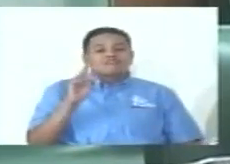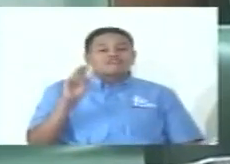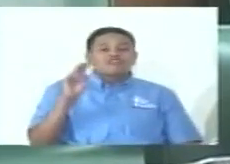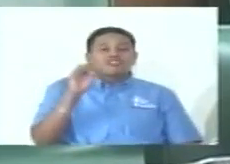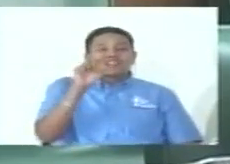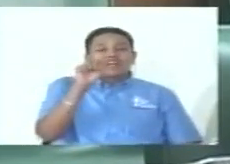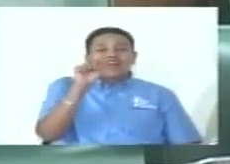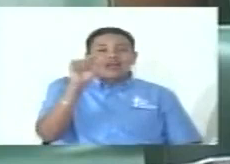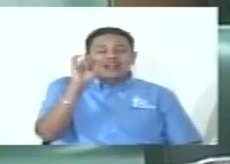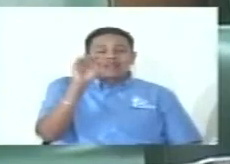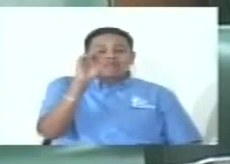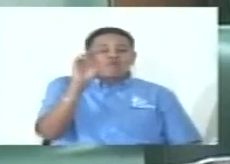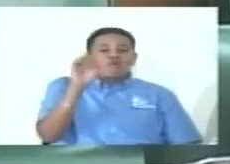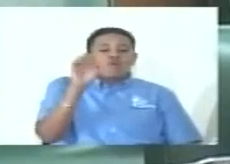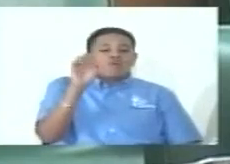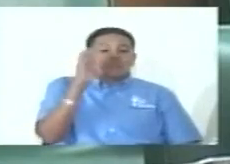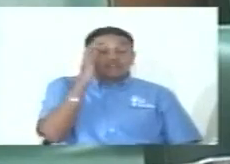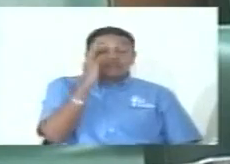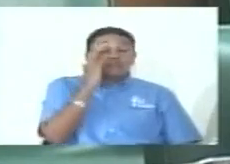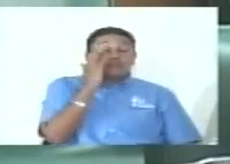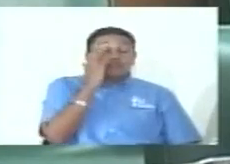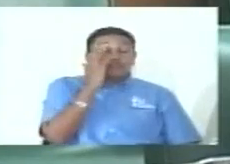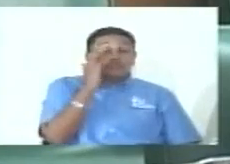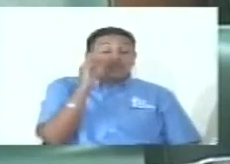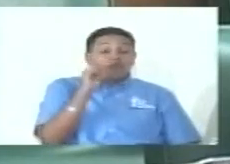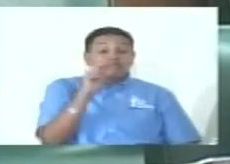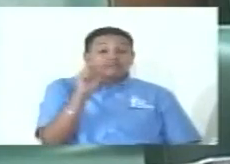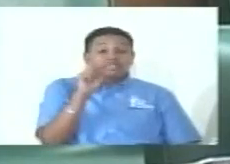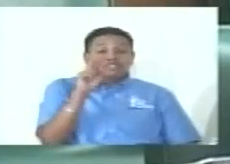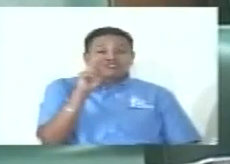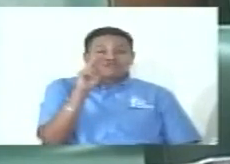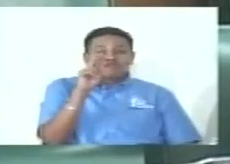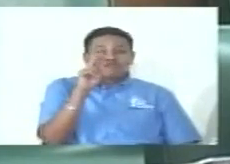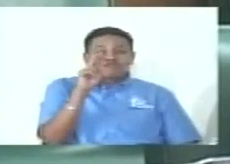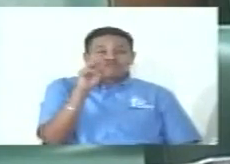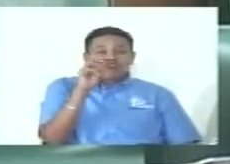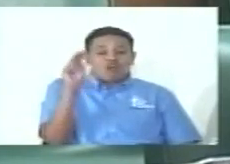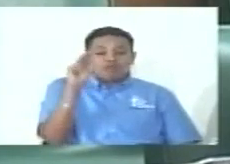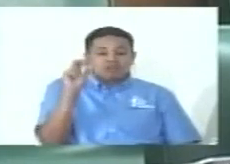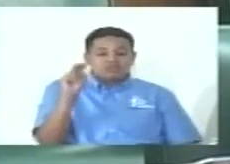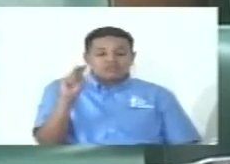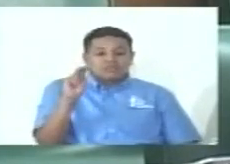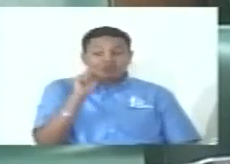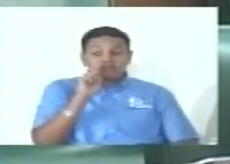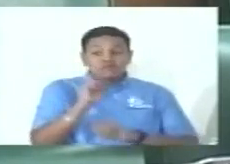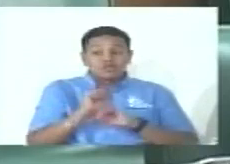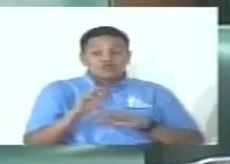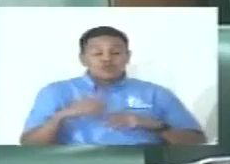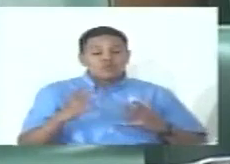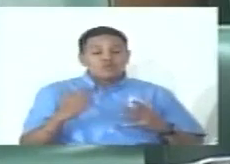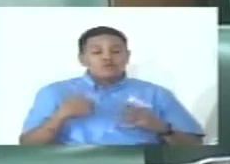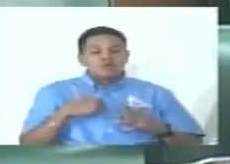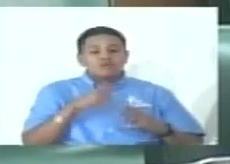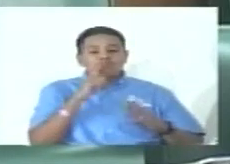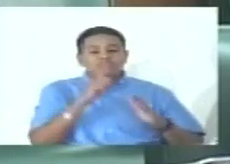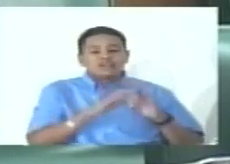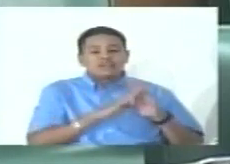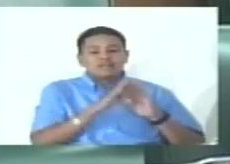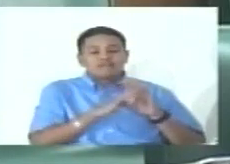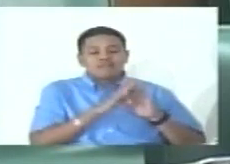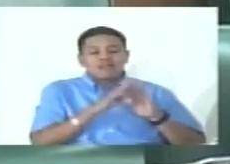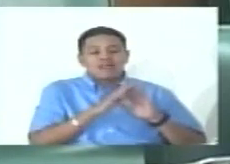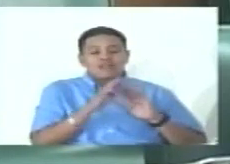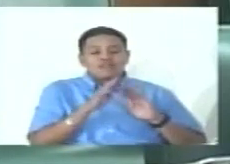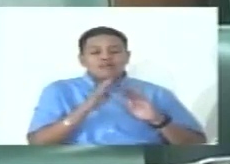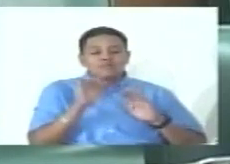Galimore and Mrs. Robinson is by making sure that we develop